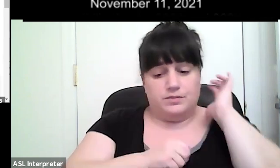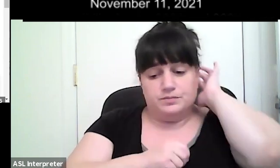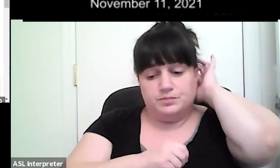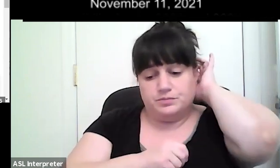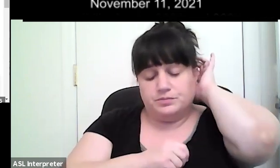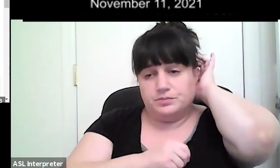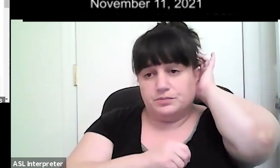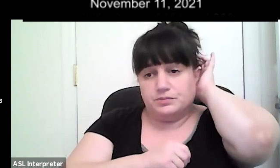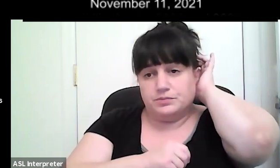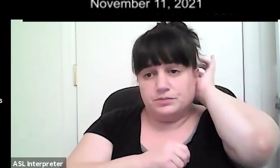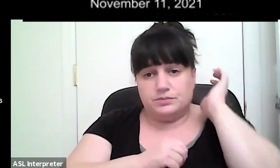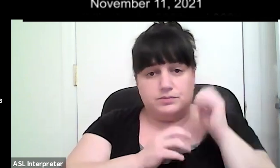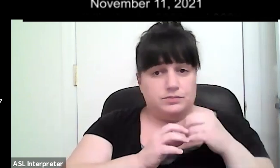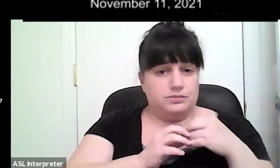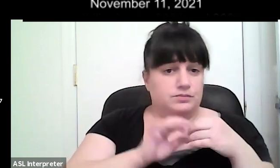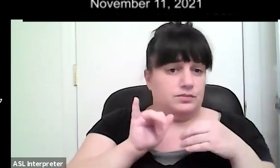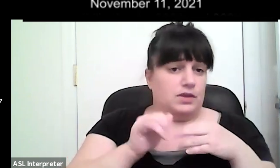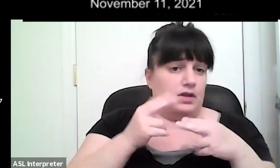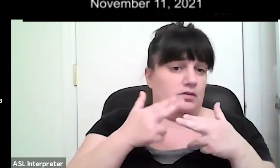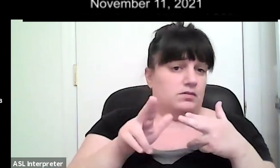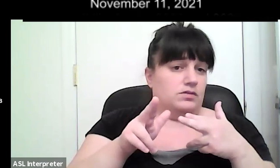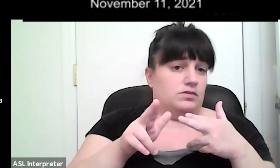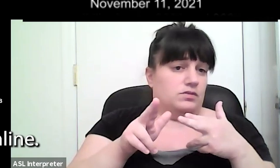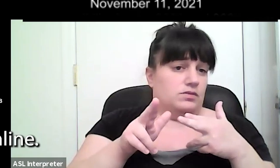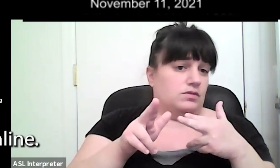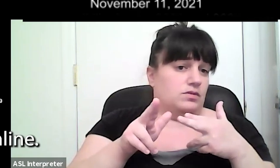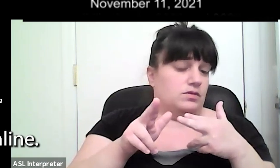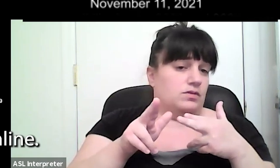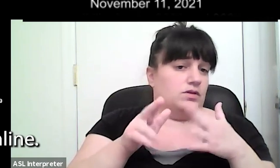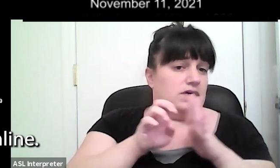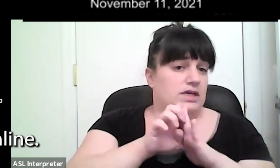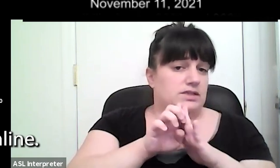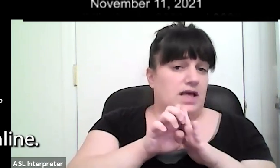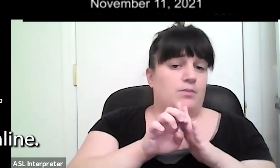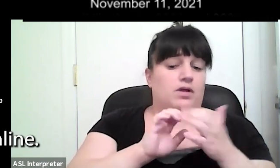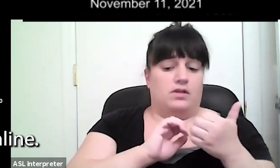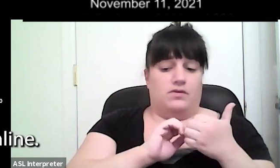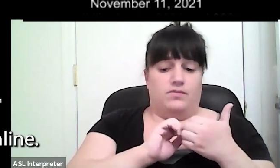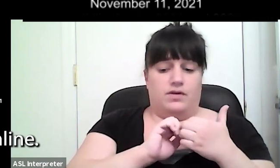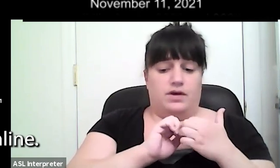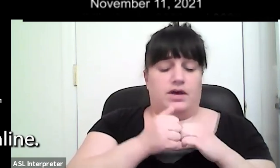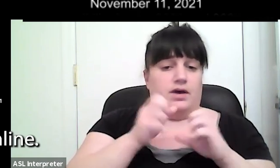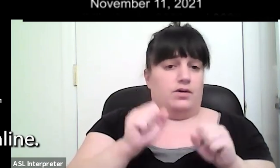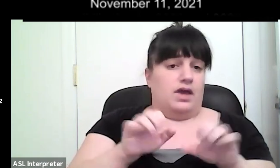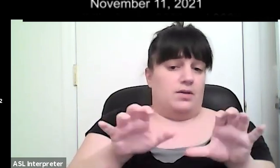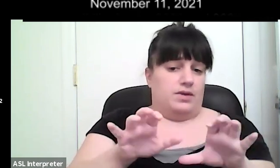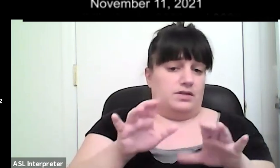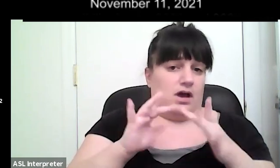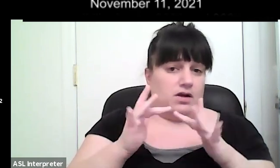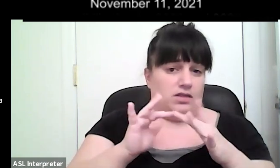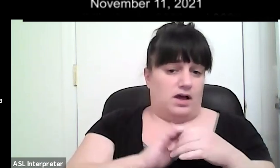So that was just a small example of how it can be done online.